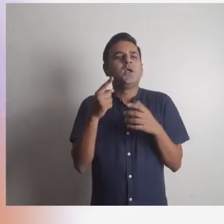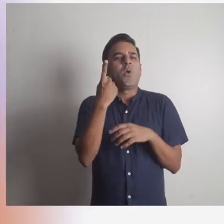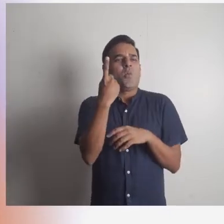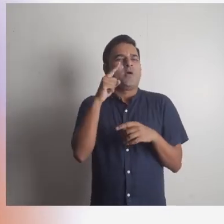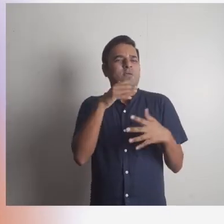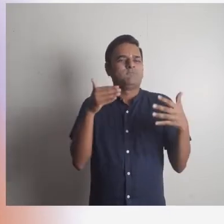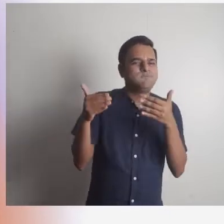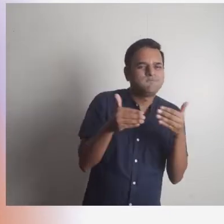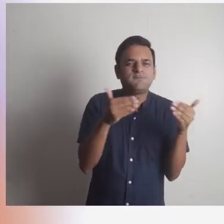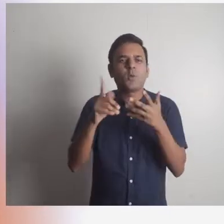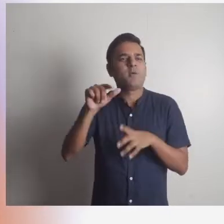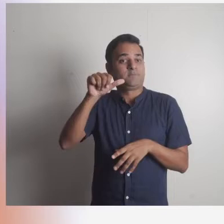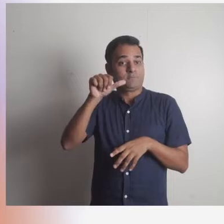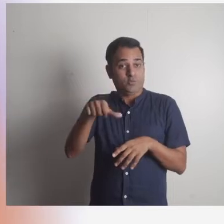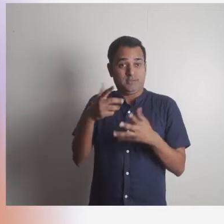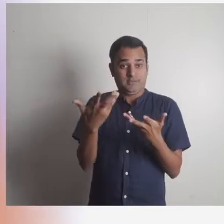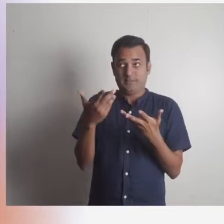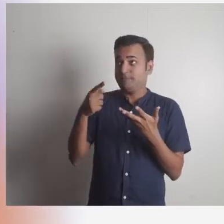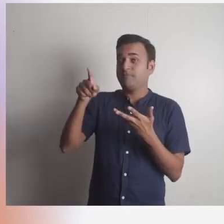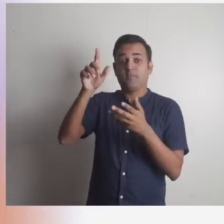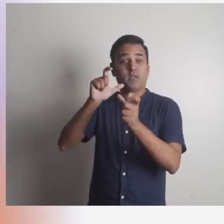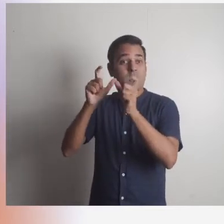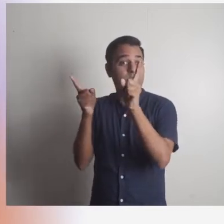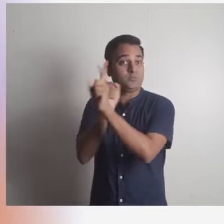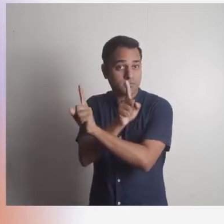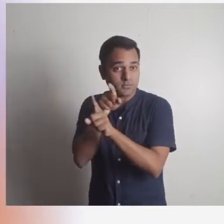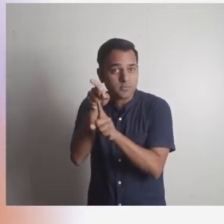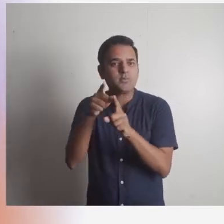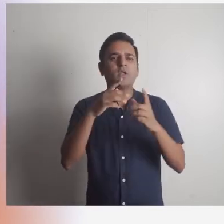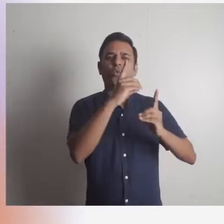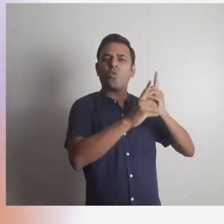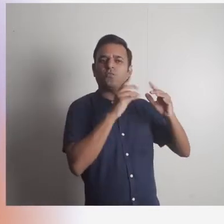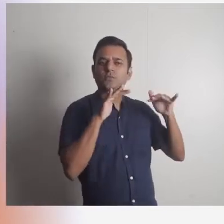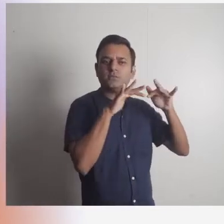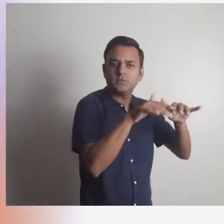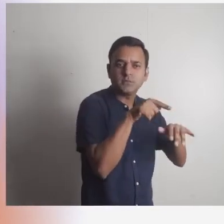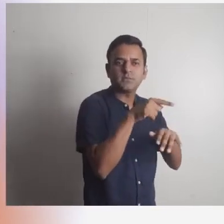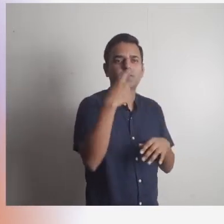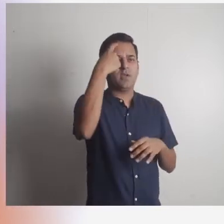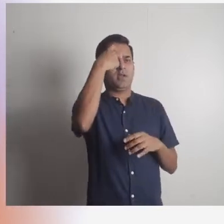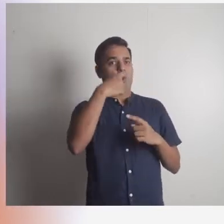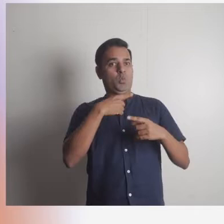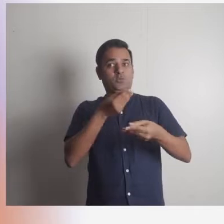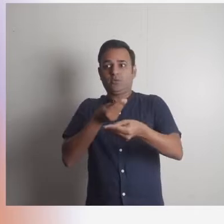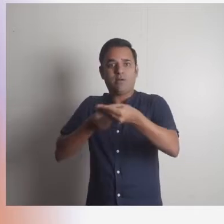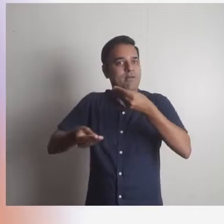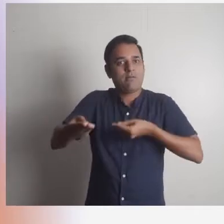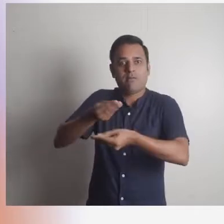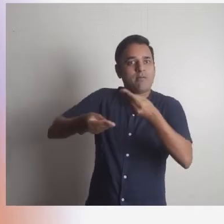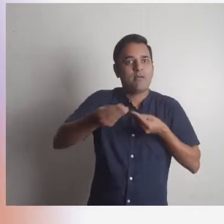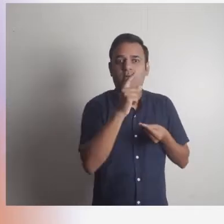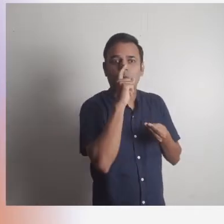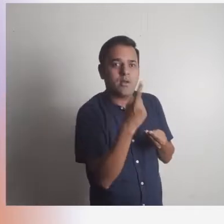is someone might get some money for it over here in the south, but the north is still polluting. They're still putting carbon